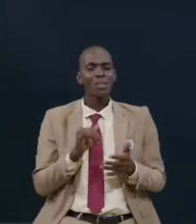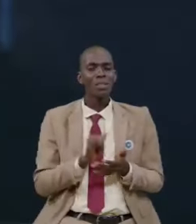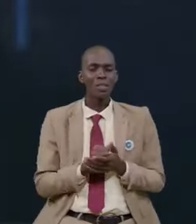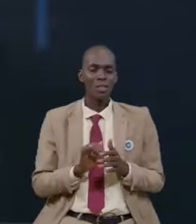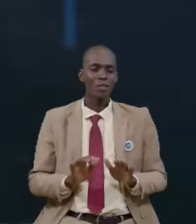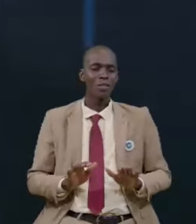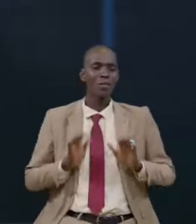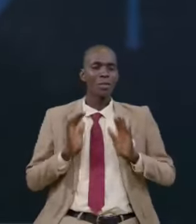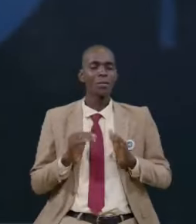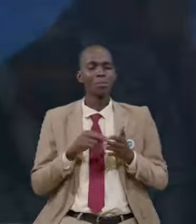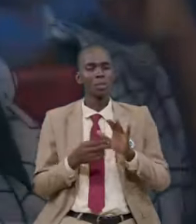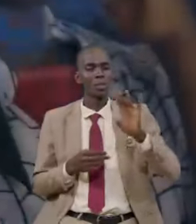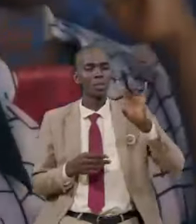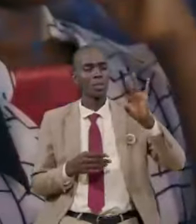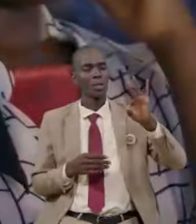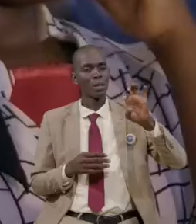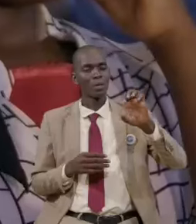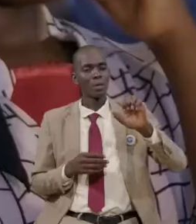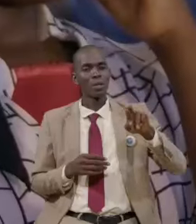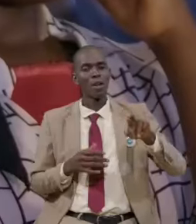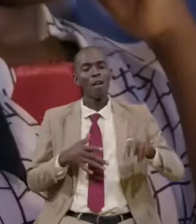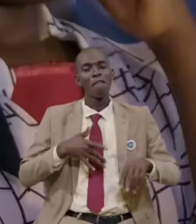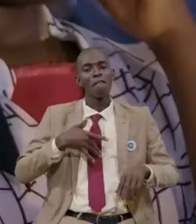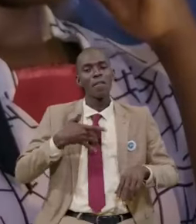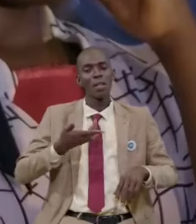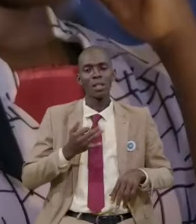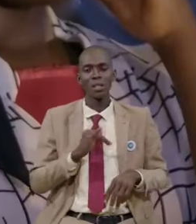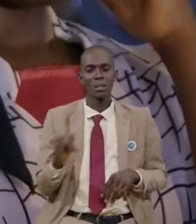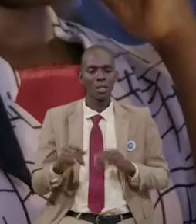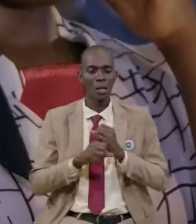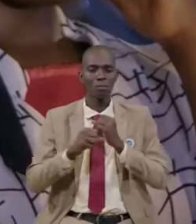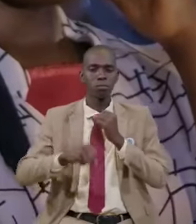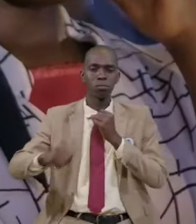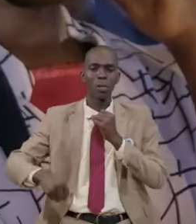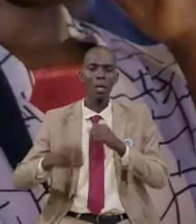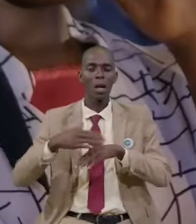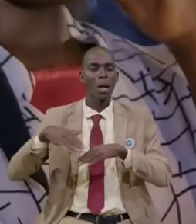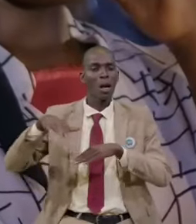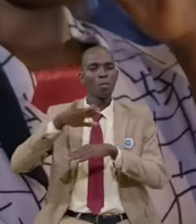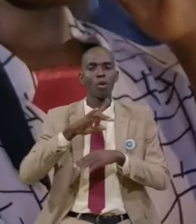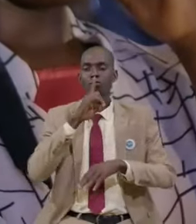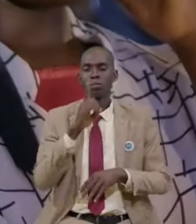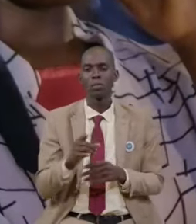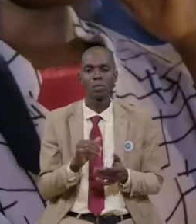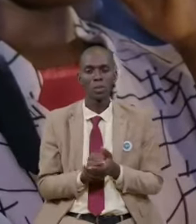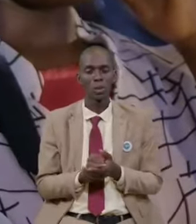exaggerated above reality. You know the reality. That fellow says he'll do this, he'll do